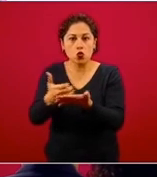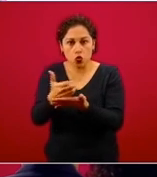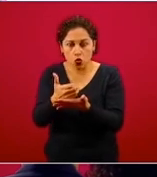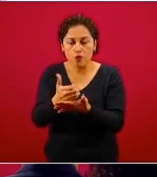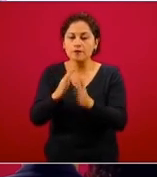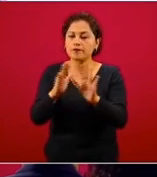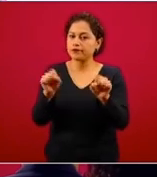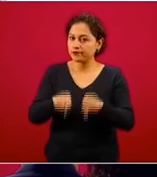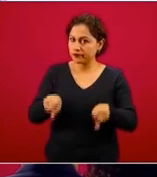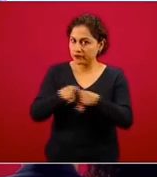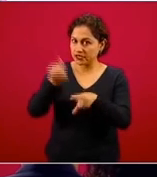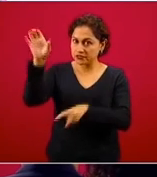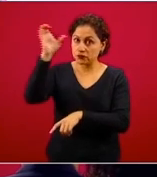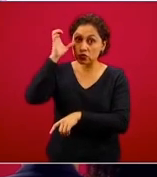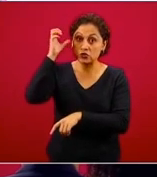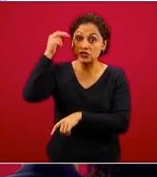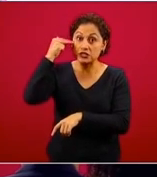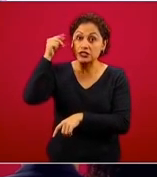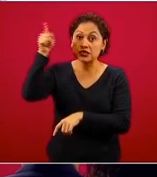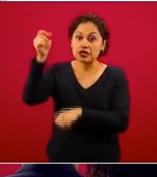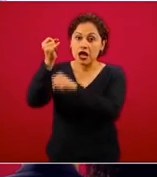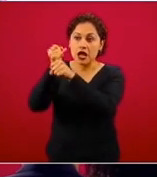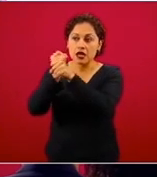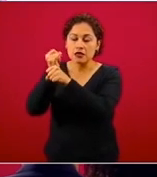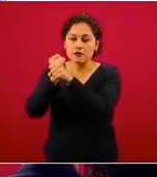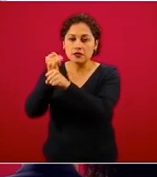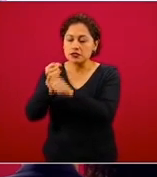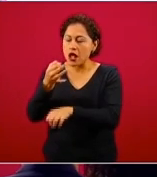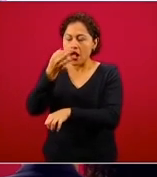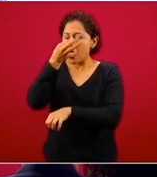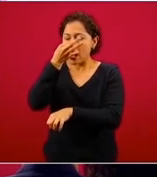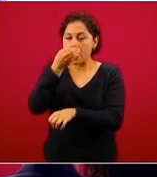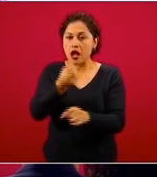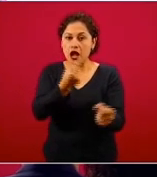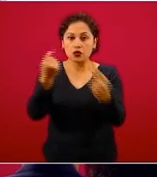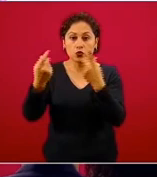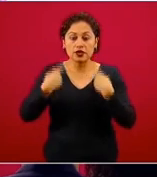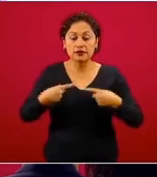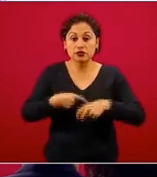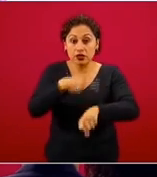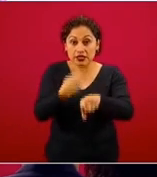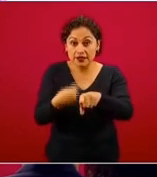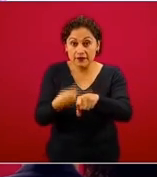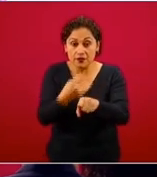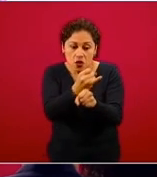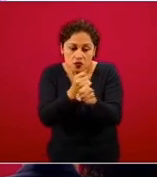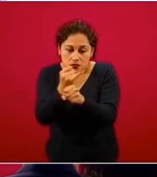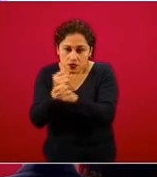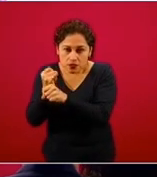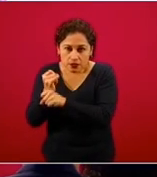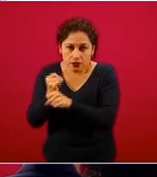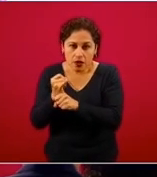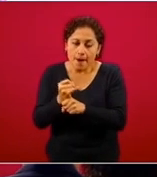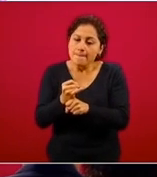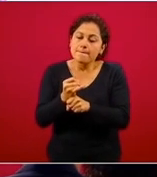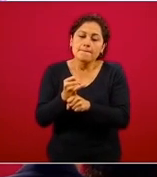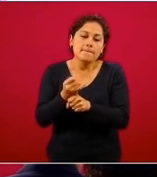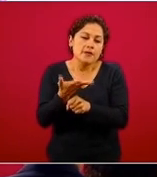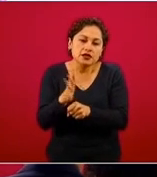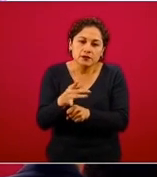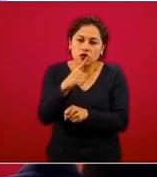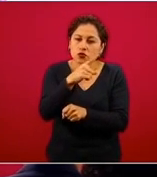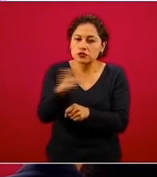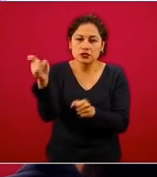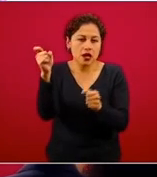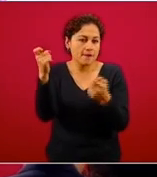China se medication, the había hecho un remdesivir, estudio rápido and en you las have primeras probably watched the news and pacientes. seen Dr. Fueron varios Fauci in the cientos United States, de who has pacientes announced que that